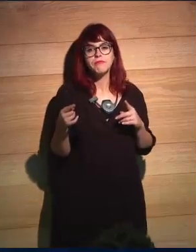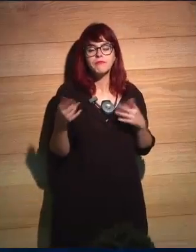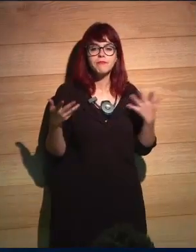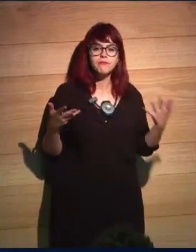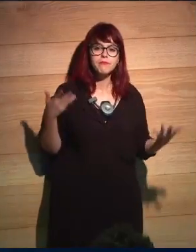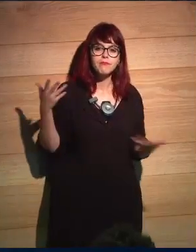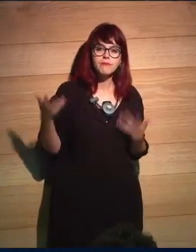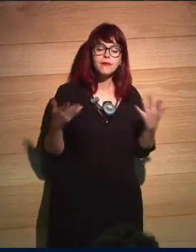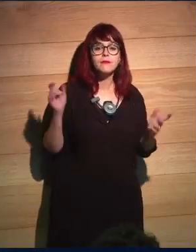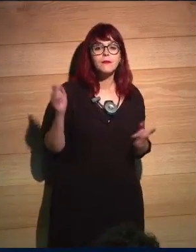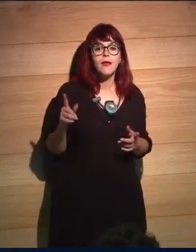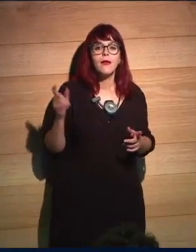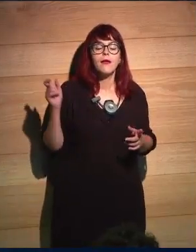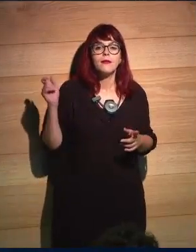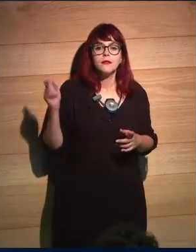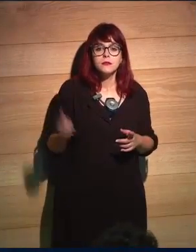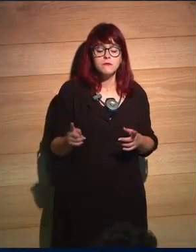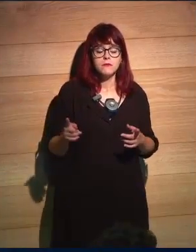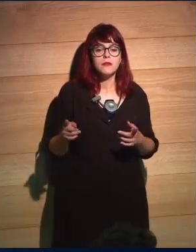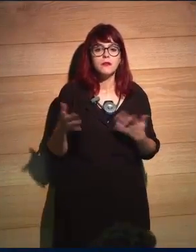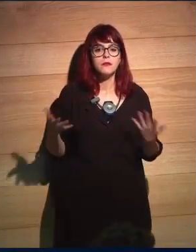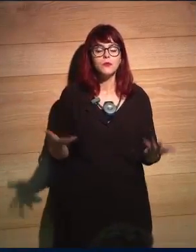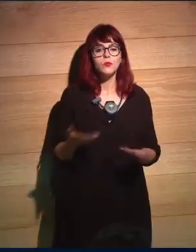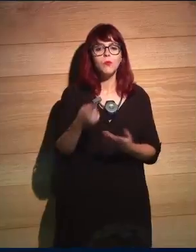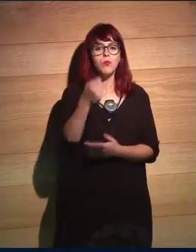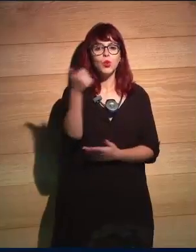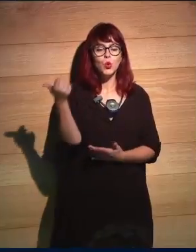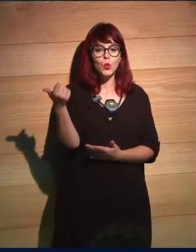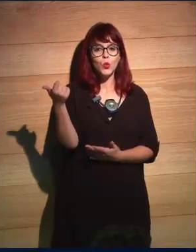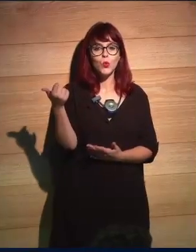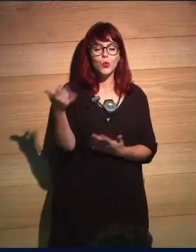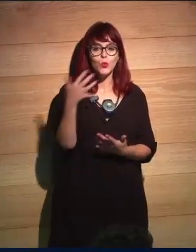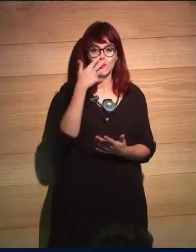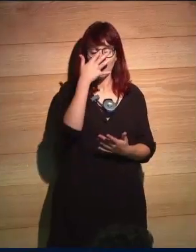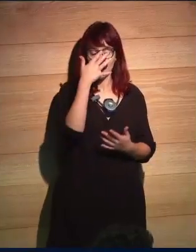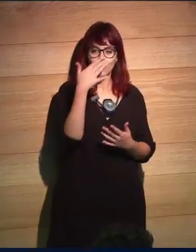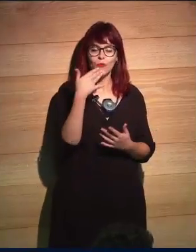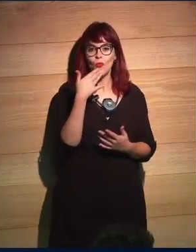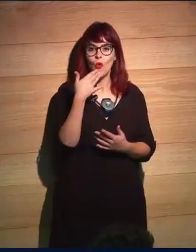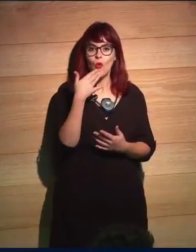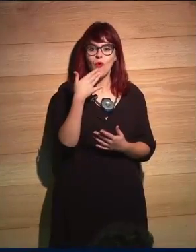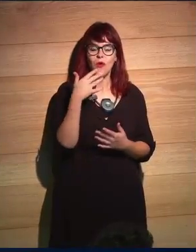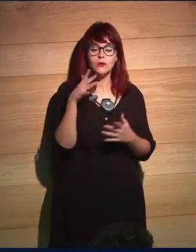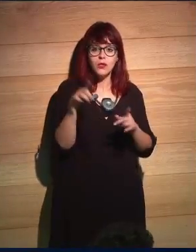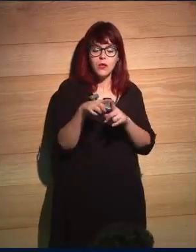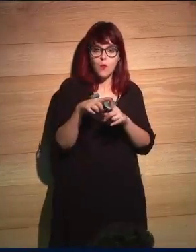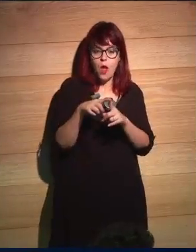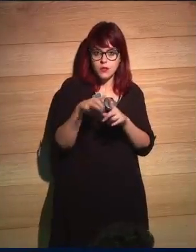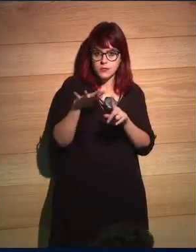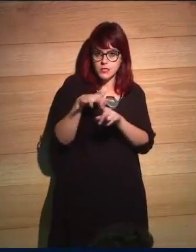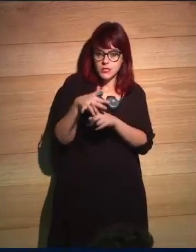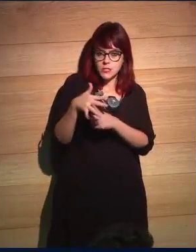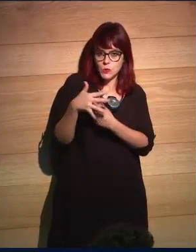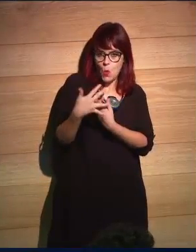position and commitment is important, but to a certain extent I think that this has become sort